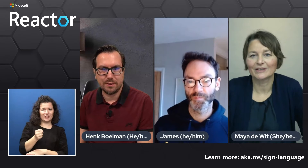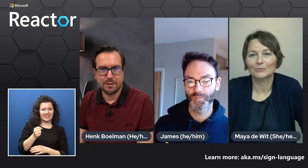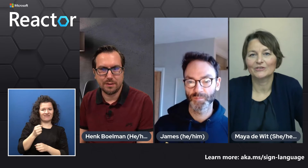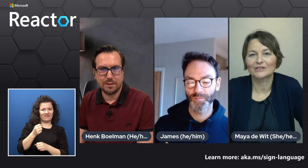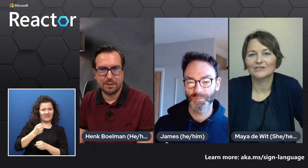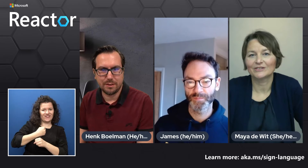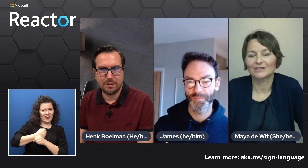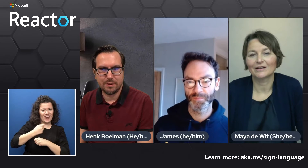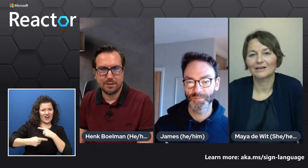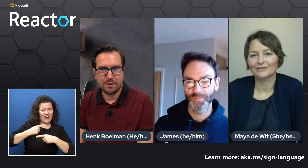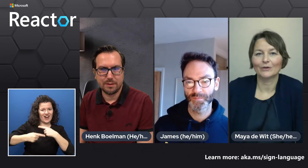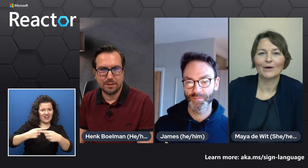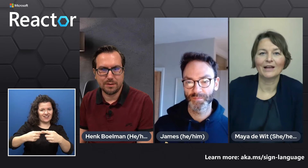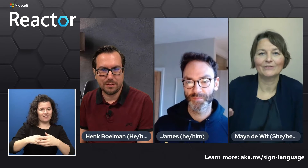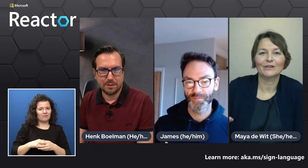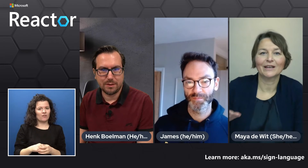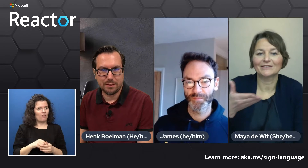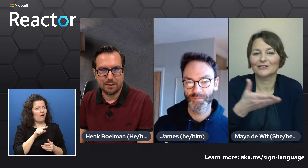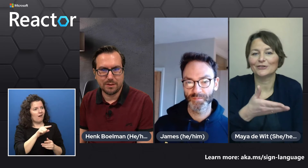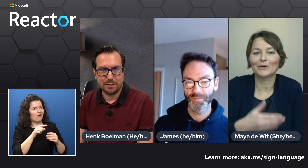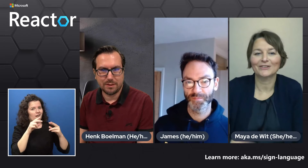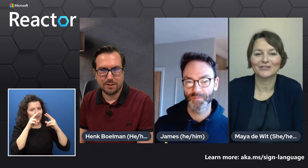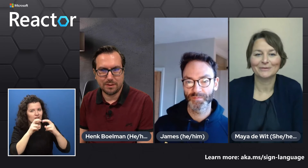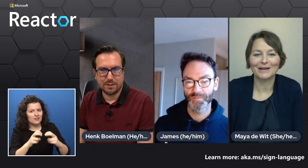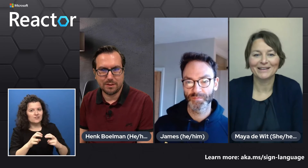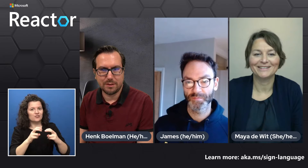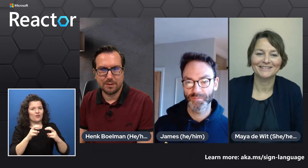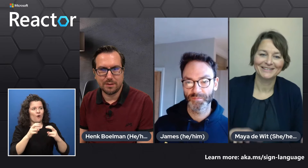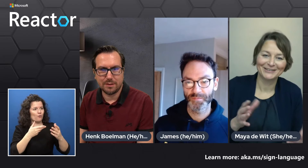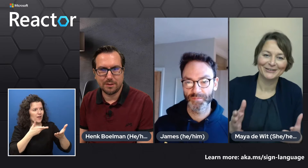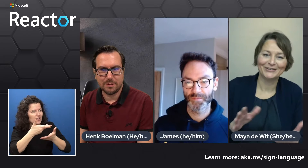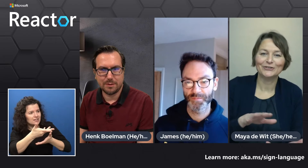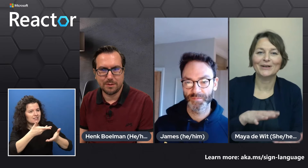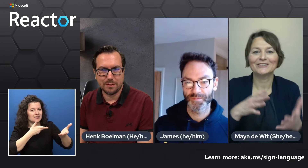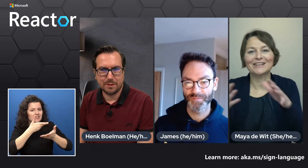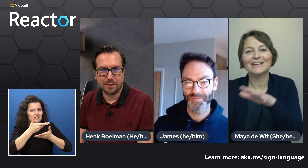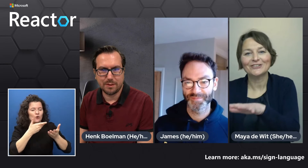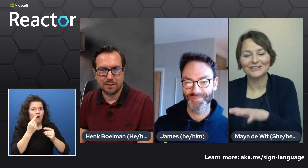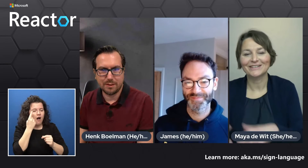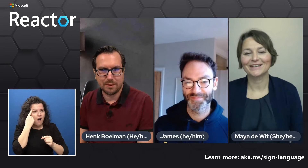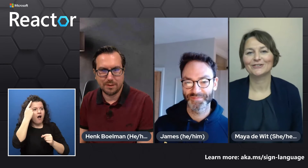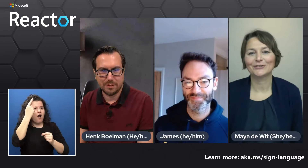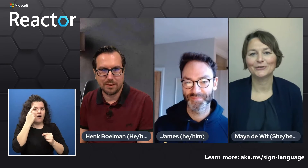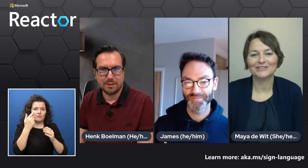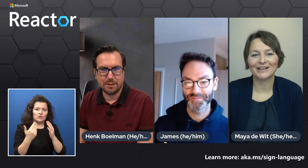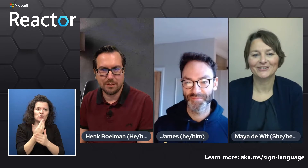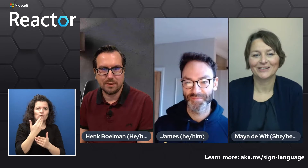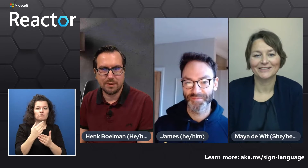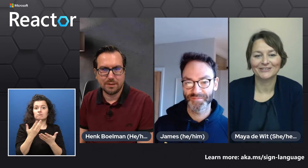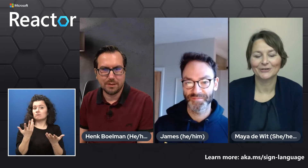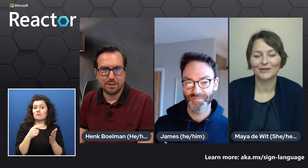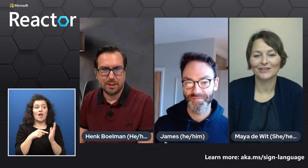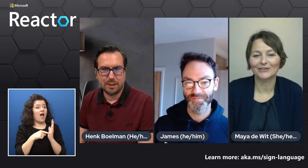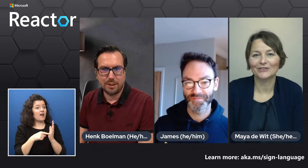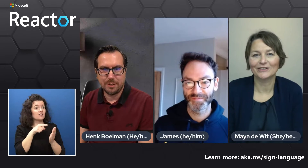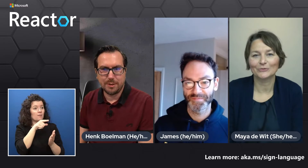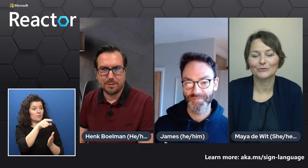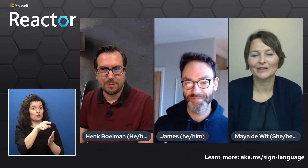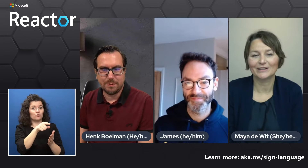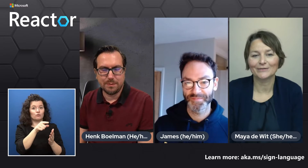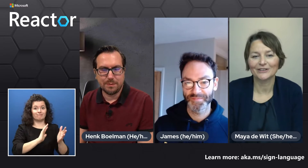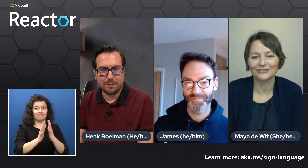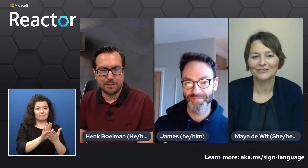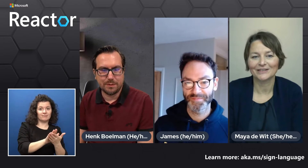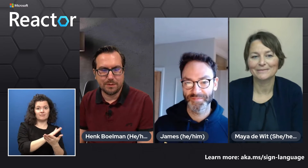and expertise that, I have collected, you actually made the translation into the tech side. So I think you did some